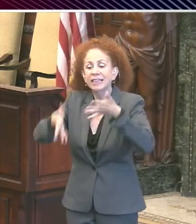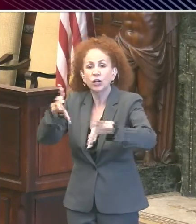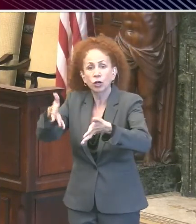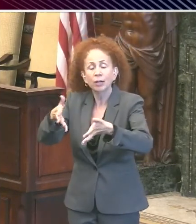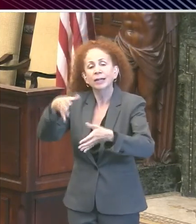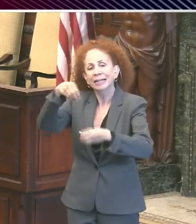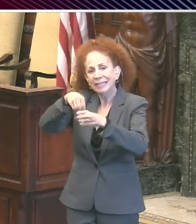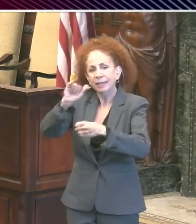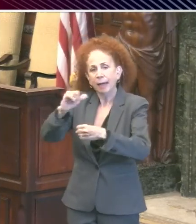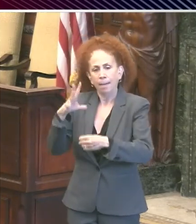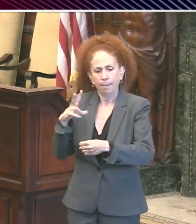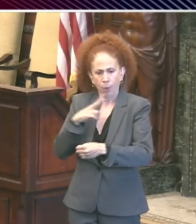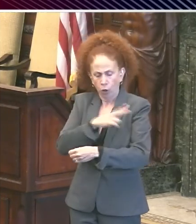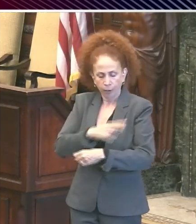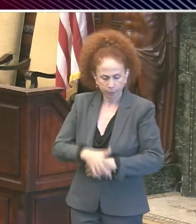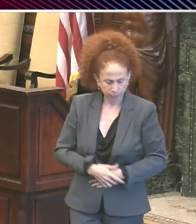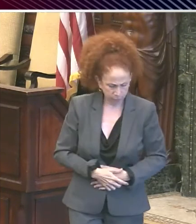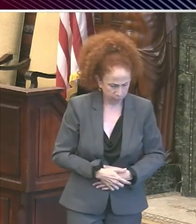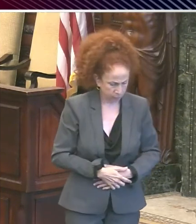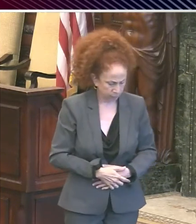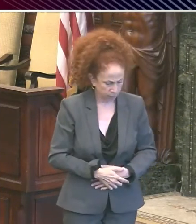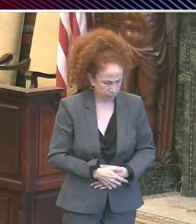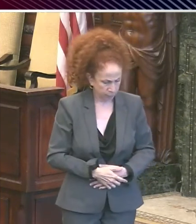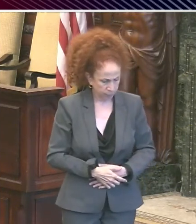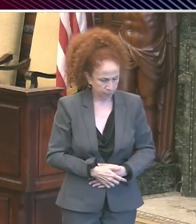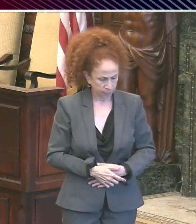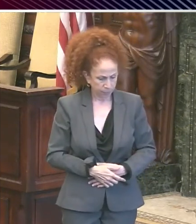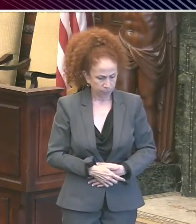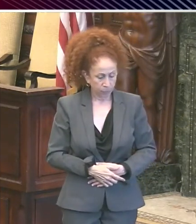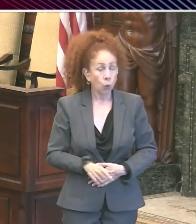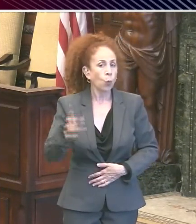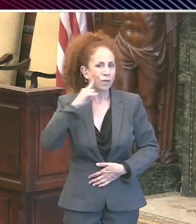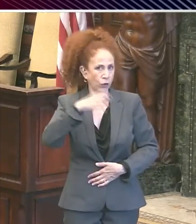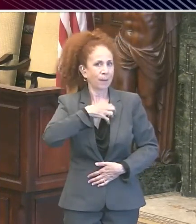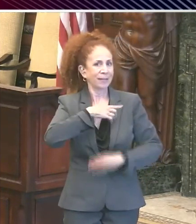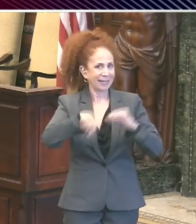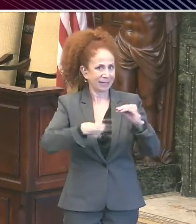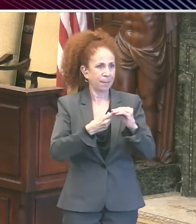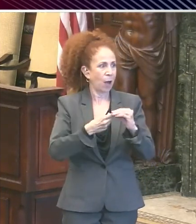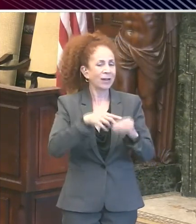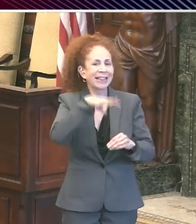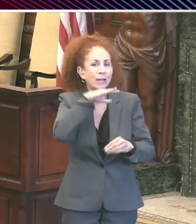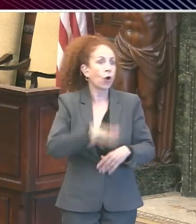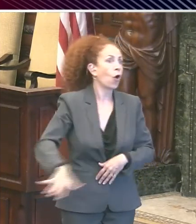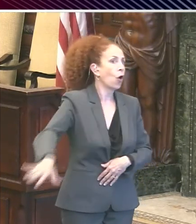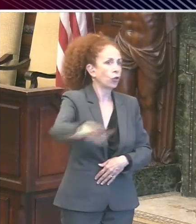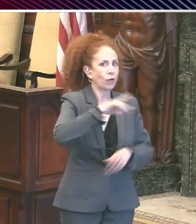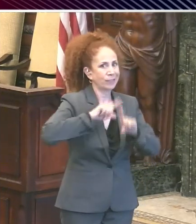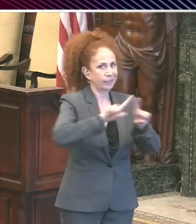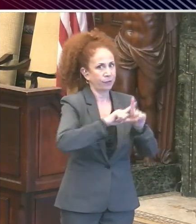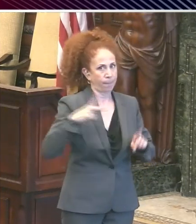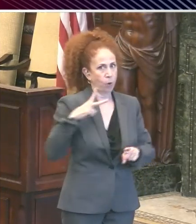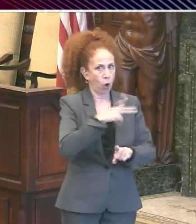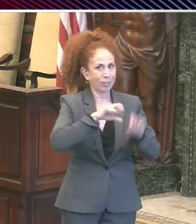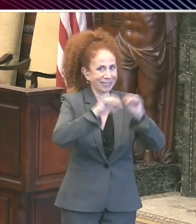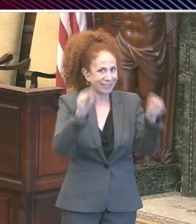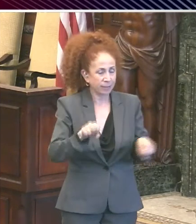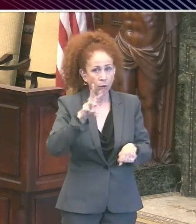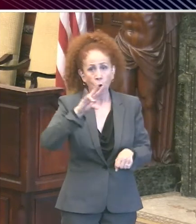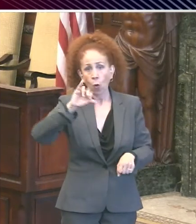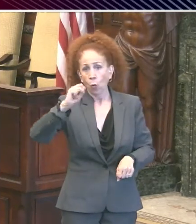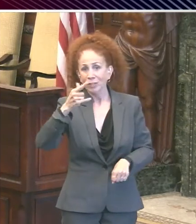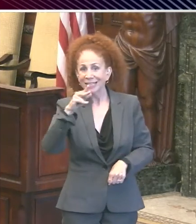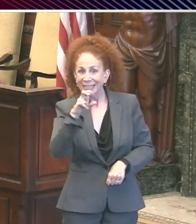Pennypack Park? We've heard complaints around litter all over our park system. Everything from the